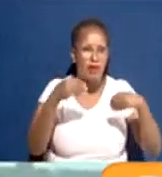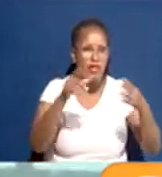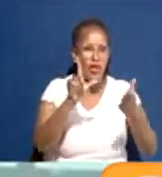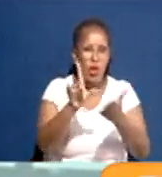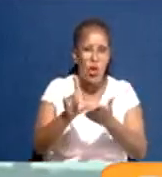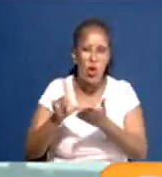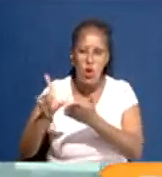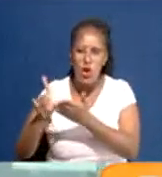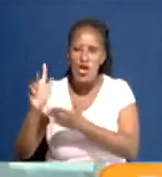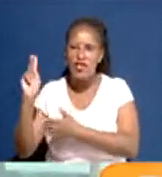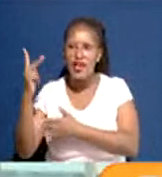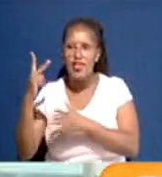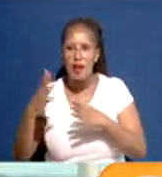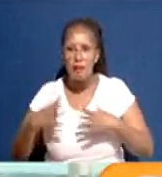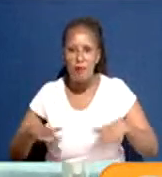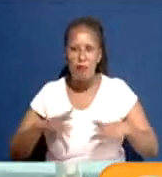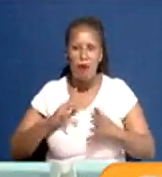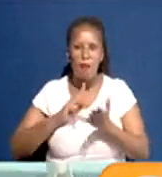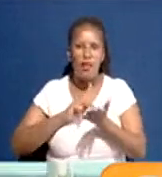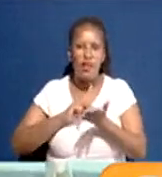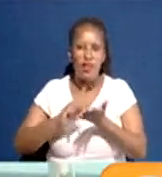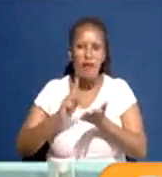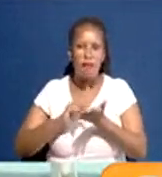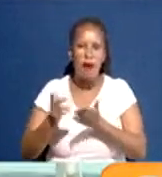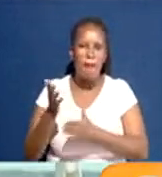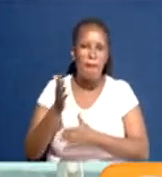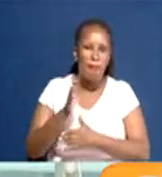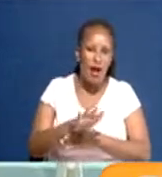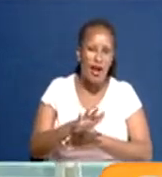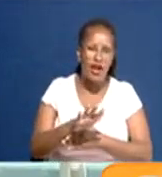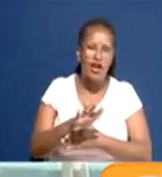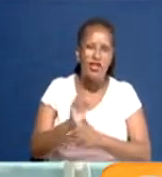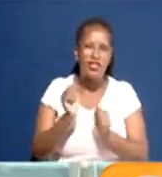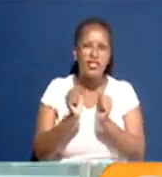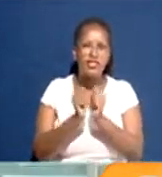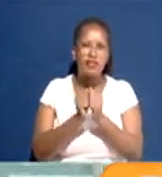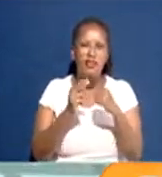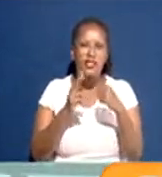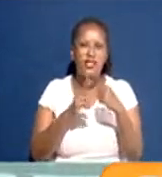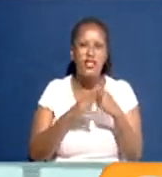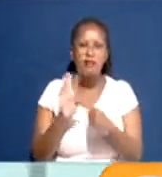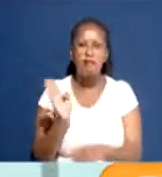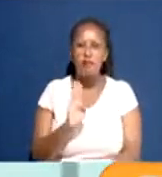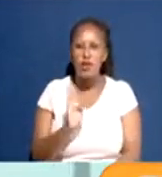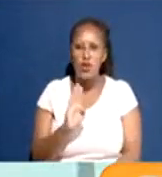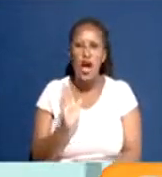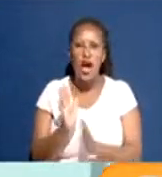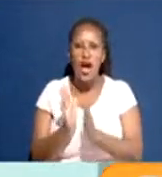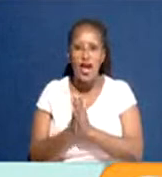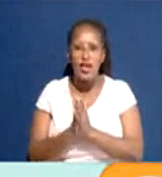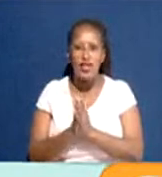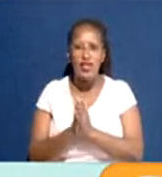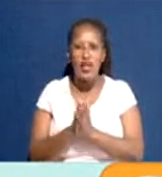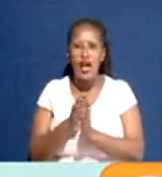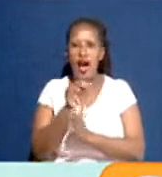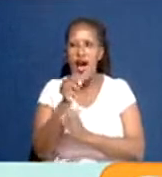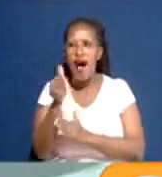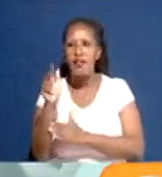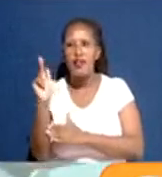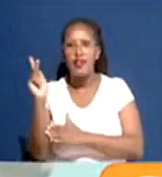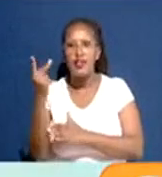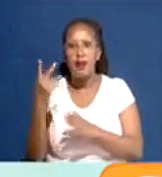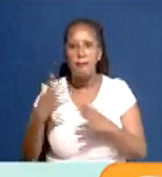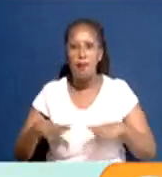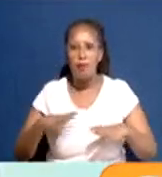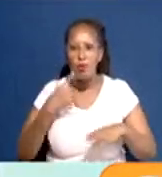Wananchi wameshalipa bilioni 17. Na wananchi ambao wamekopa hiyo